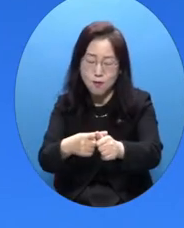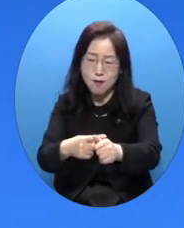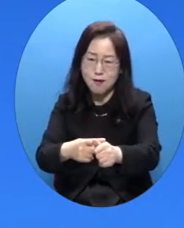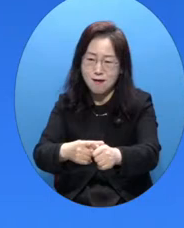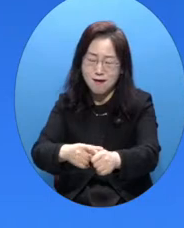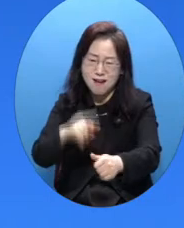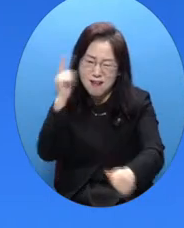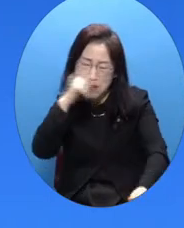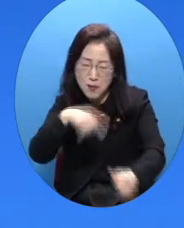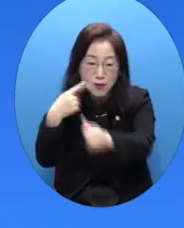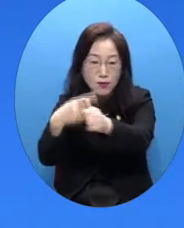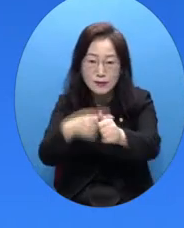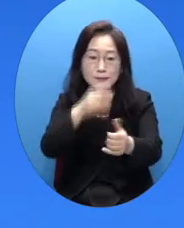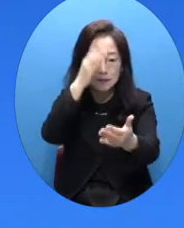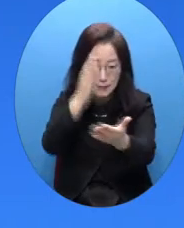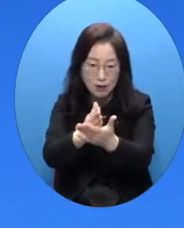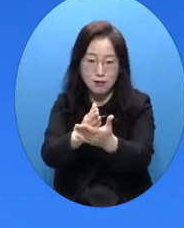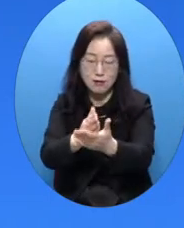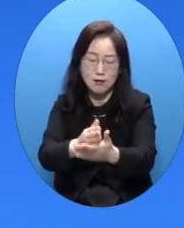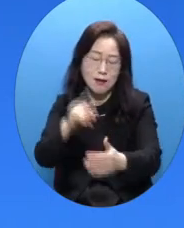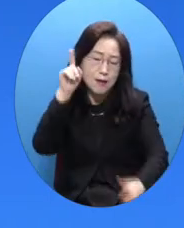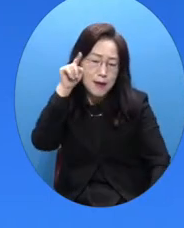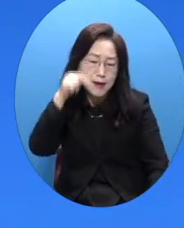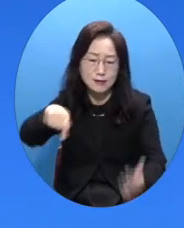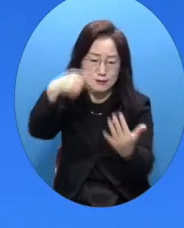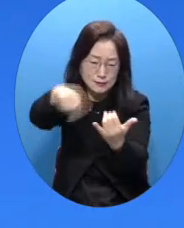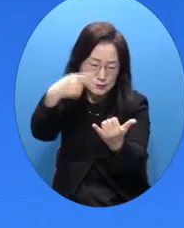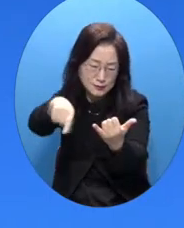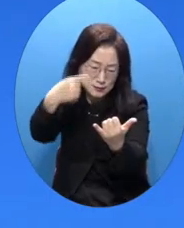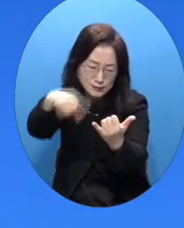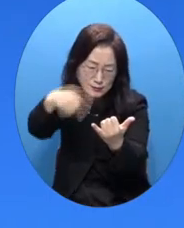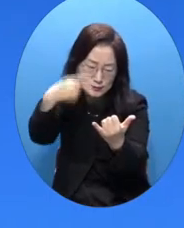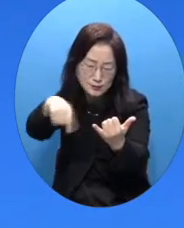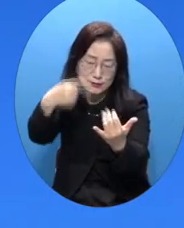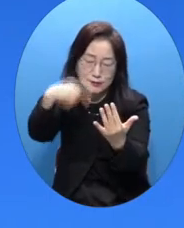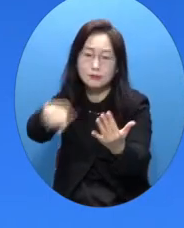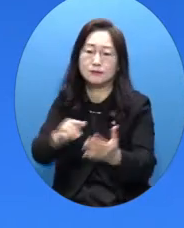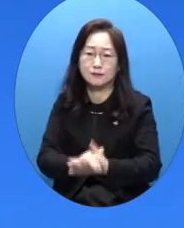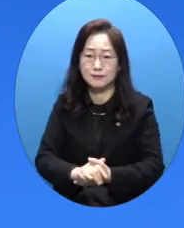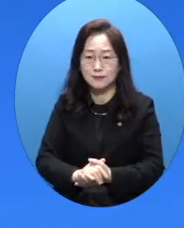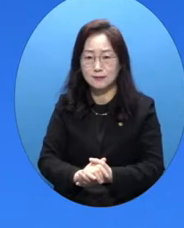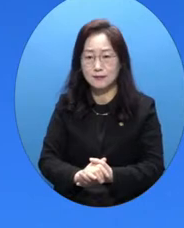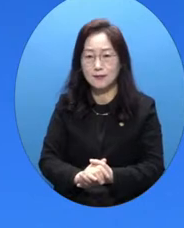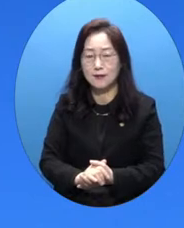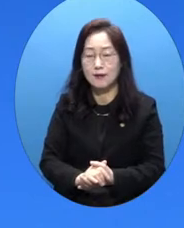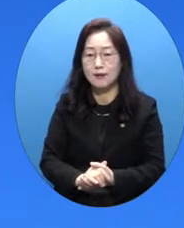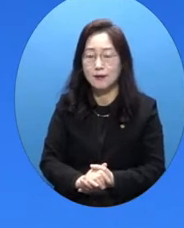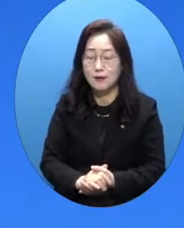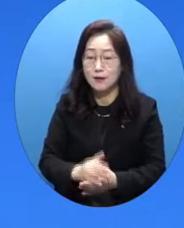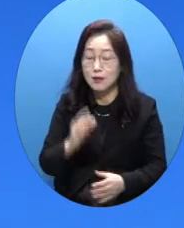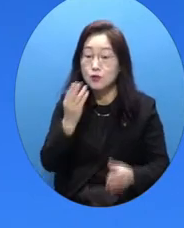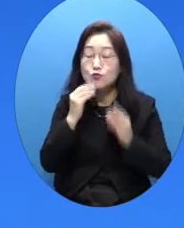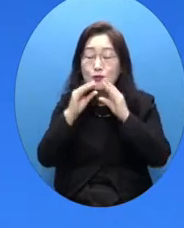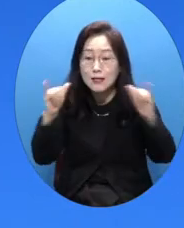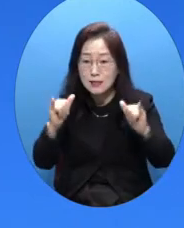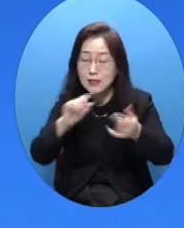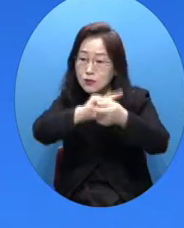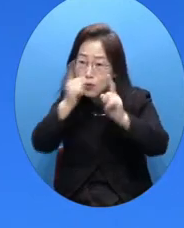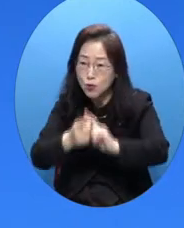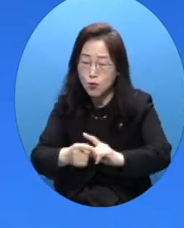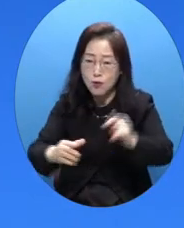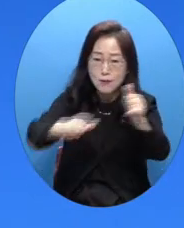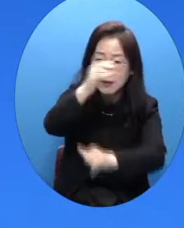gossip or criticize others don't talk behind any anyone anyone they teach their children like that over and over again